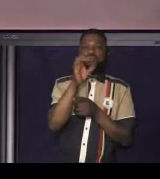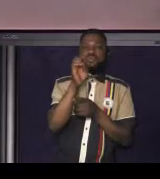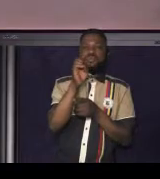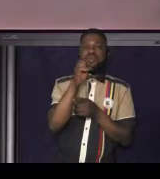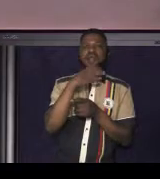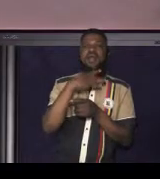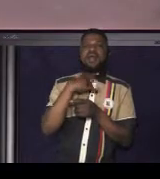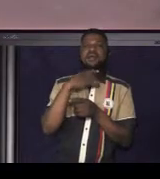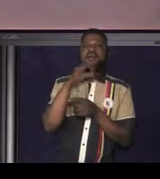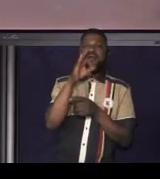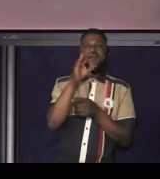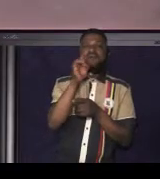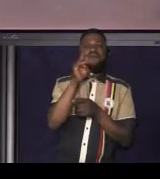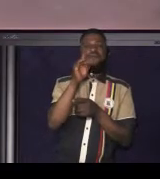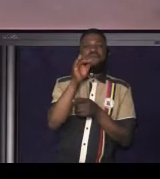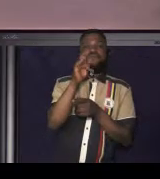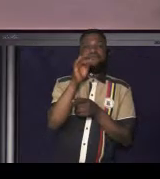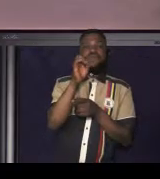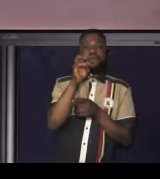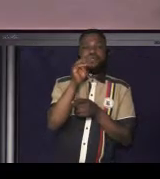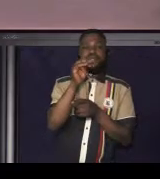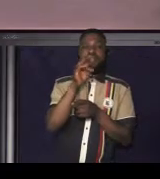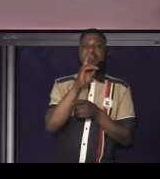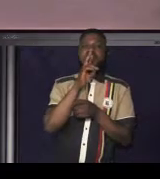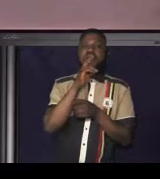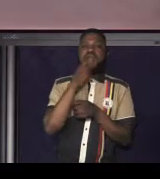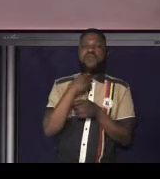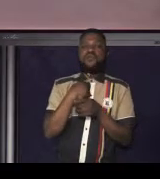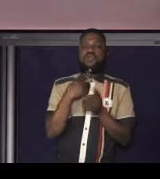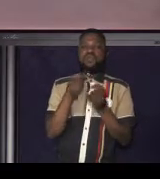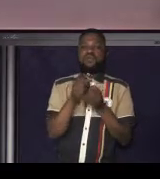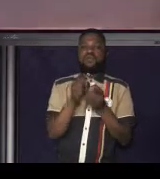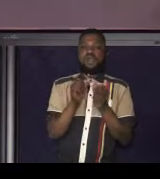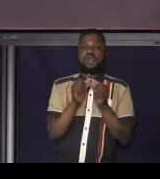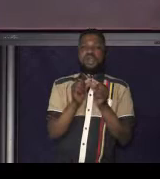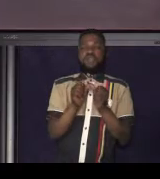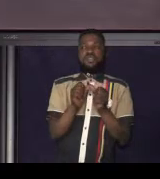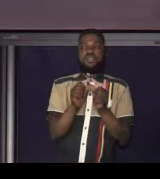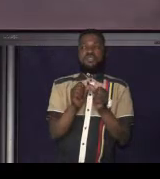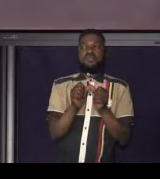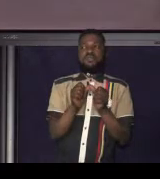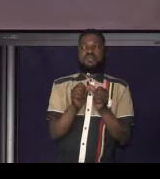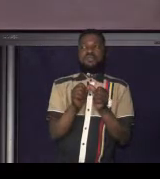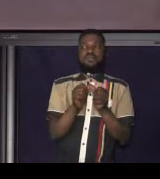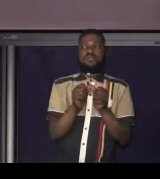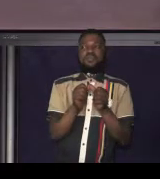and fasten. Are we together? Let's move on.